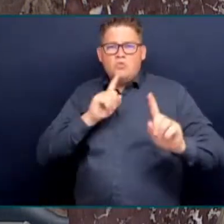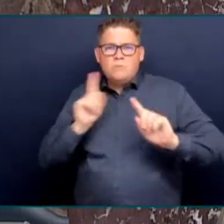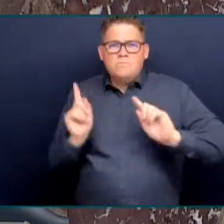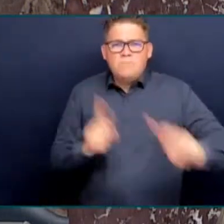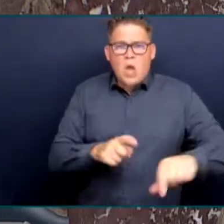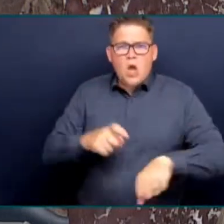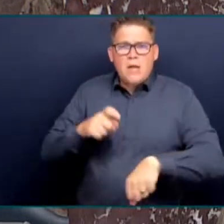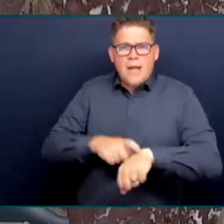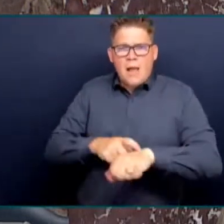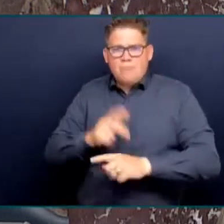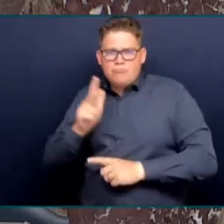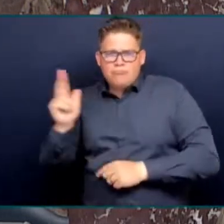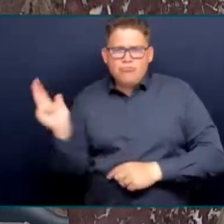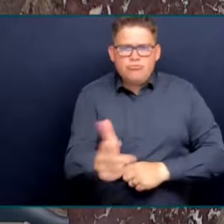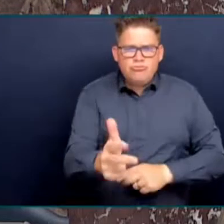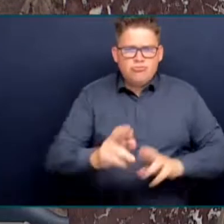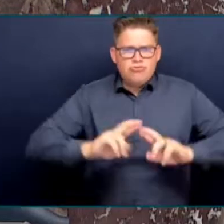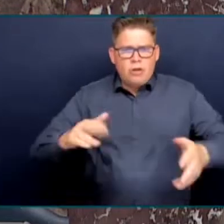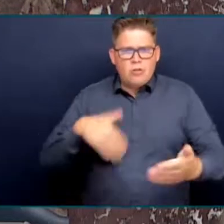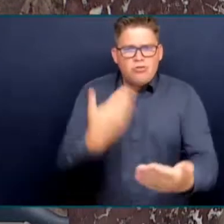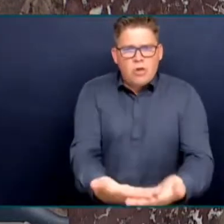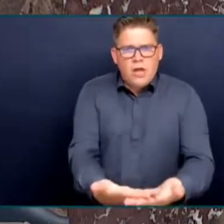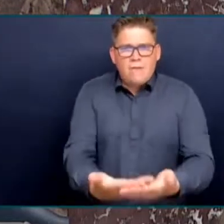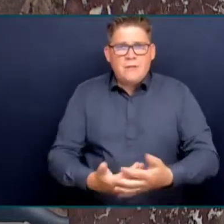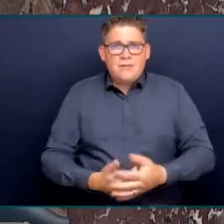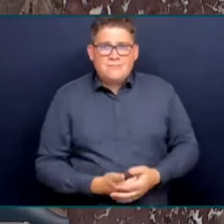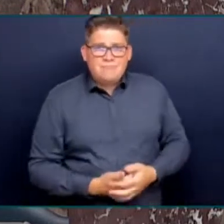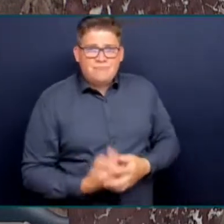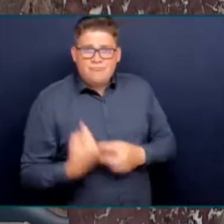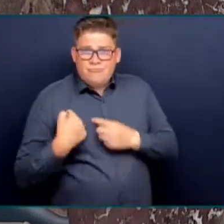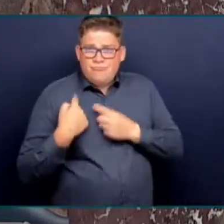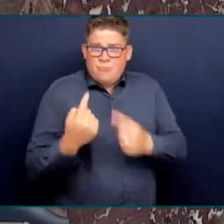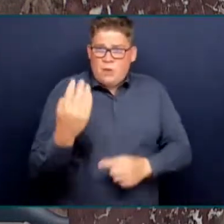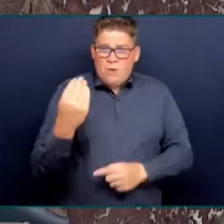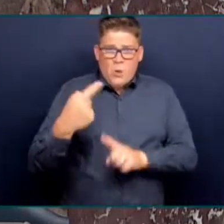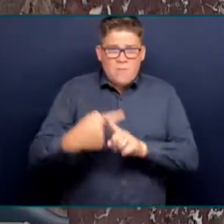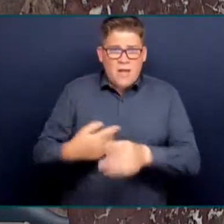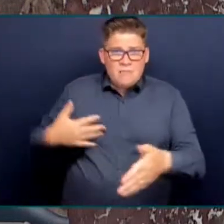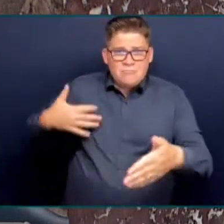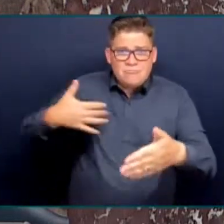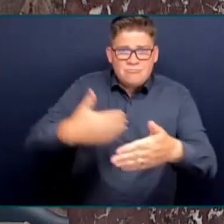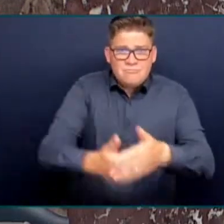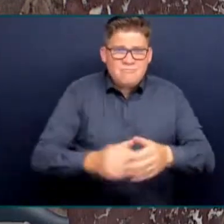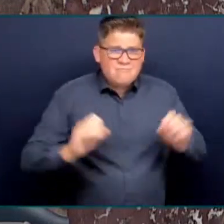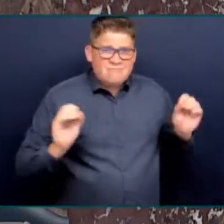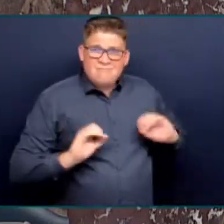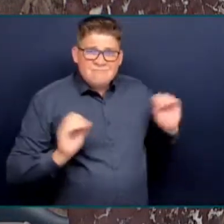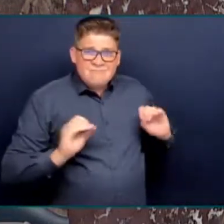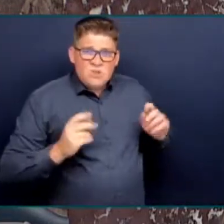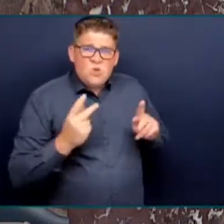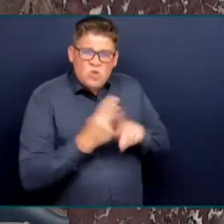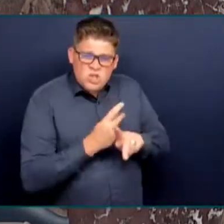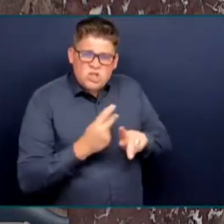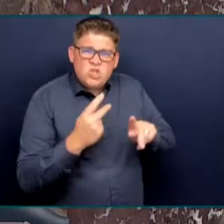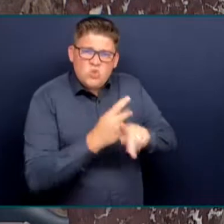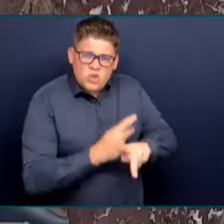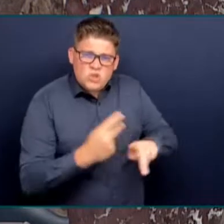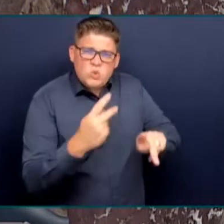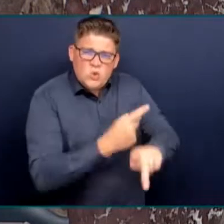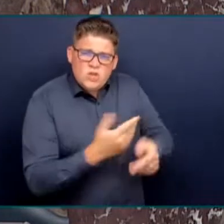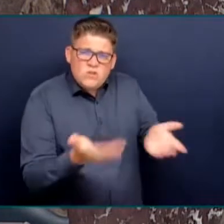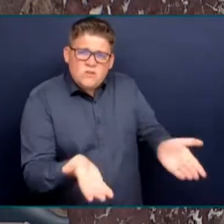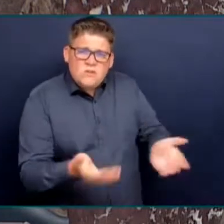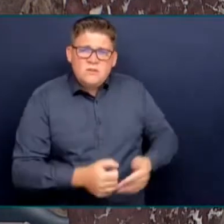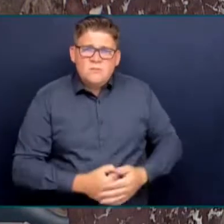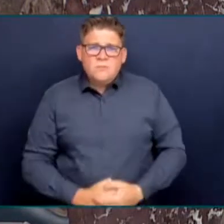things have actually gotten worse since that announcement 14 months ago. And yet, when the NDP